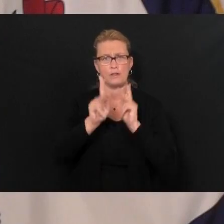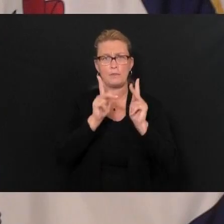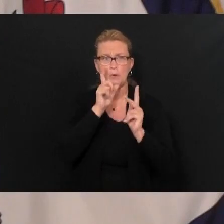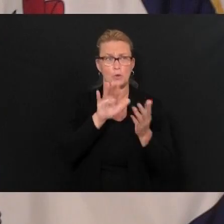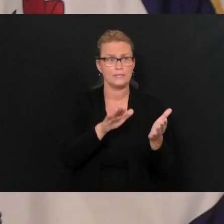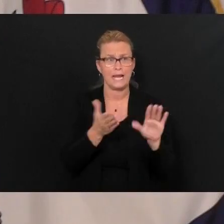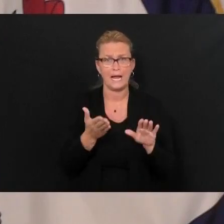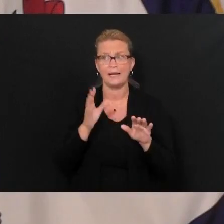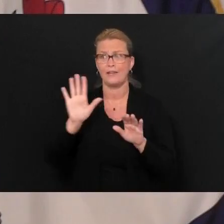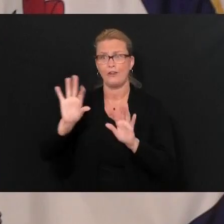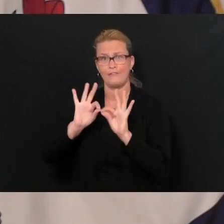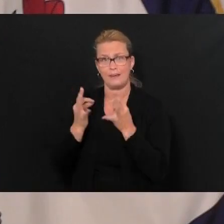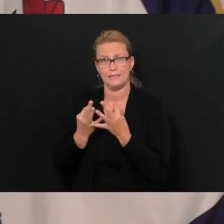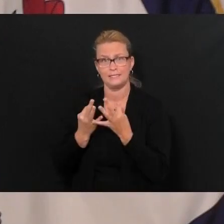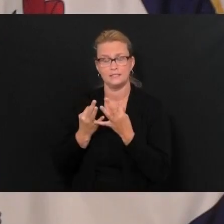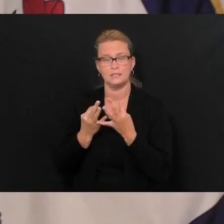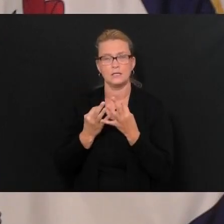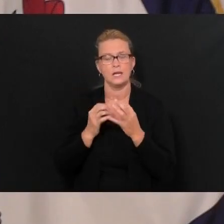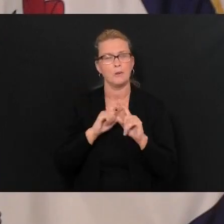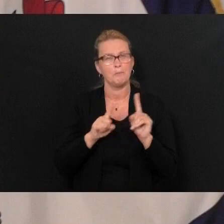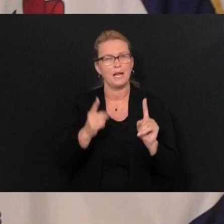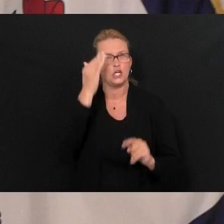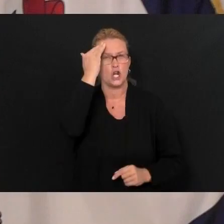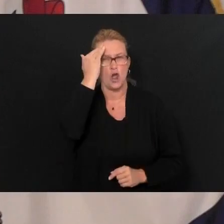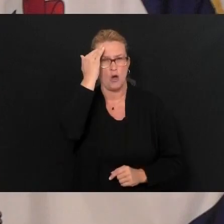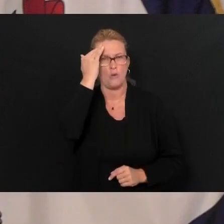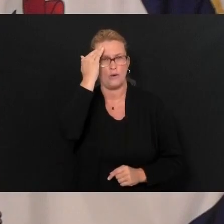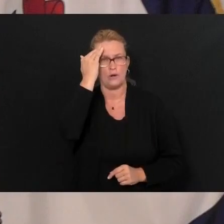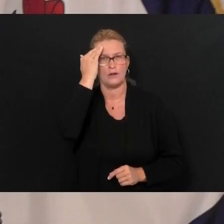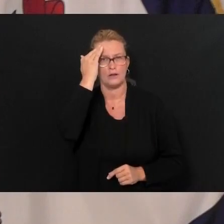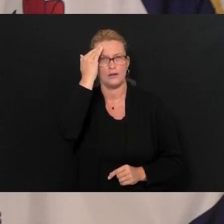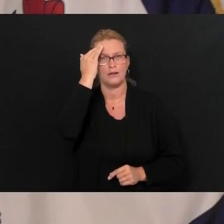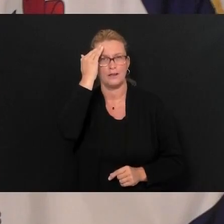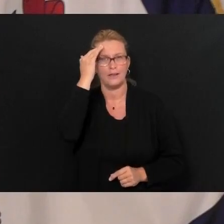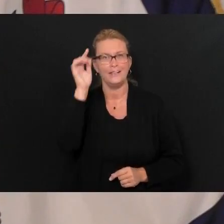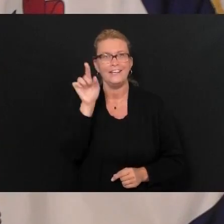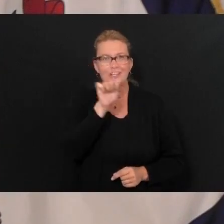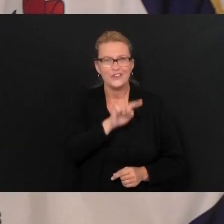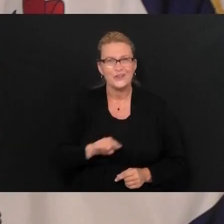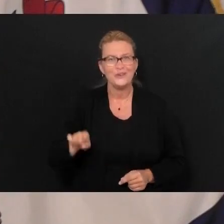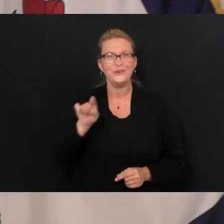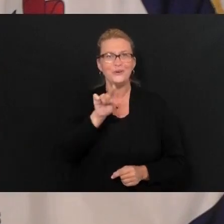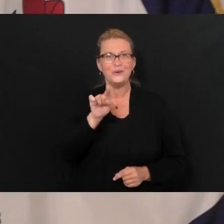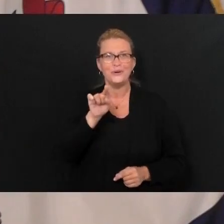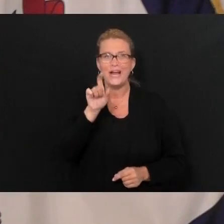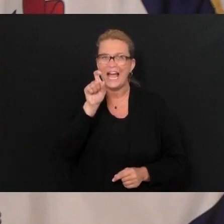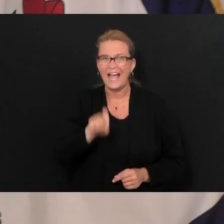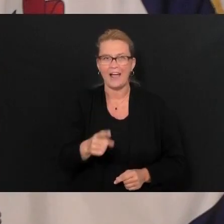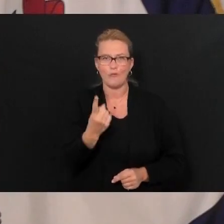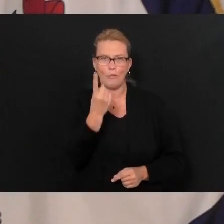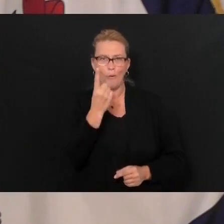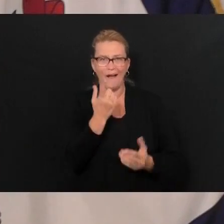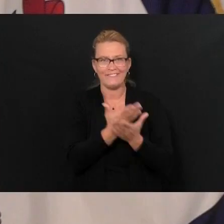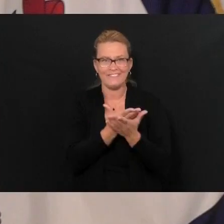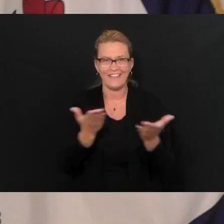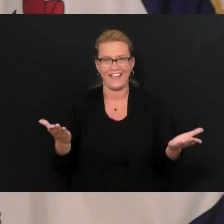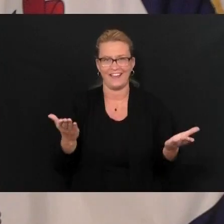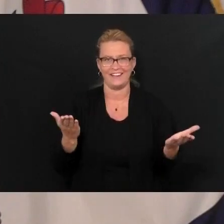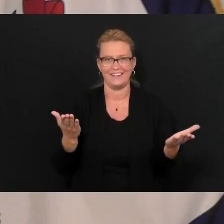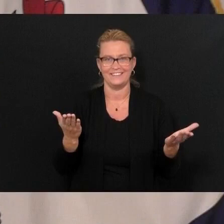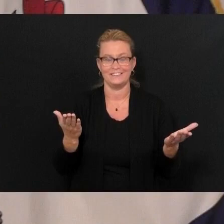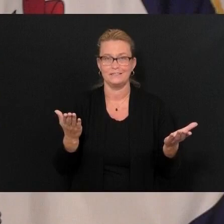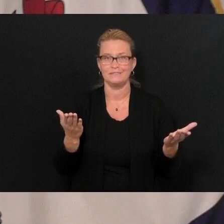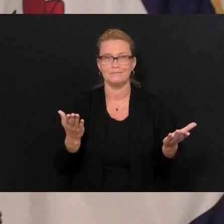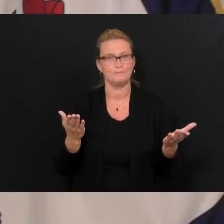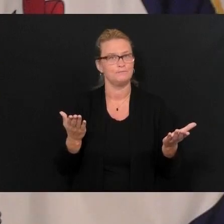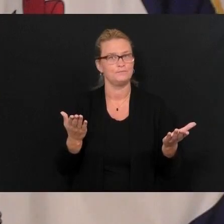ones and all their family. But absolutely know, West Virginia, that you've got to do one thing, and that